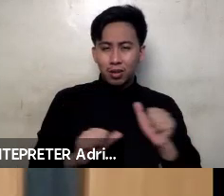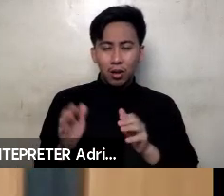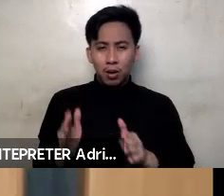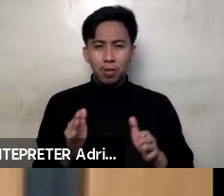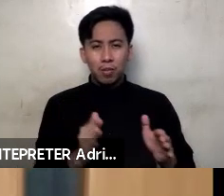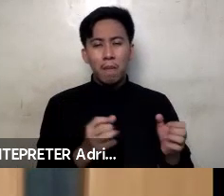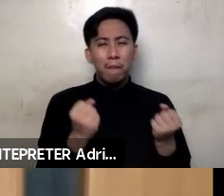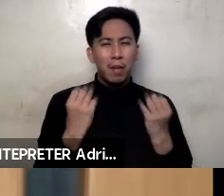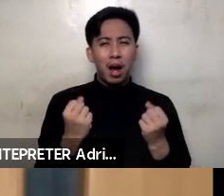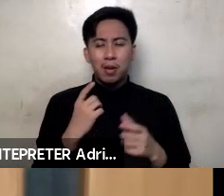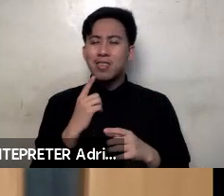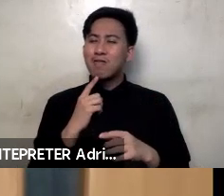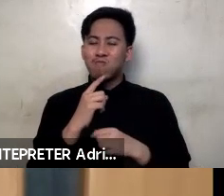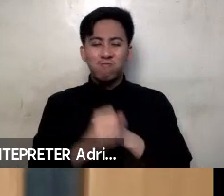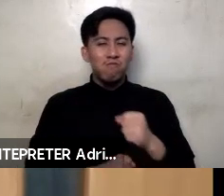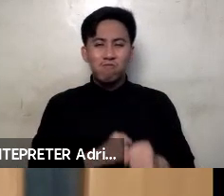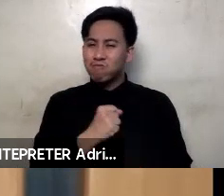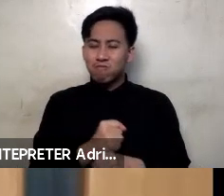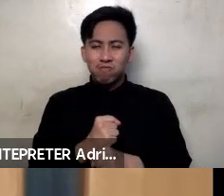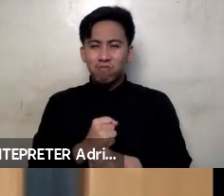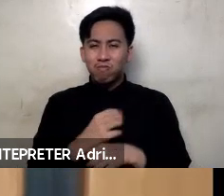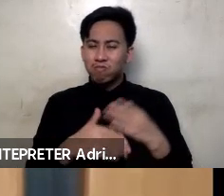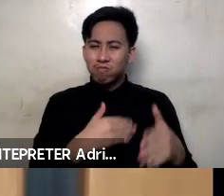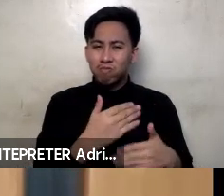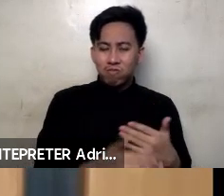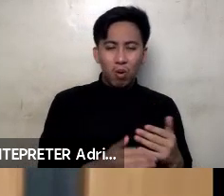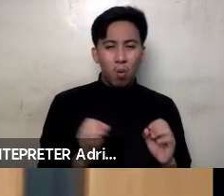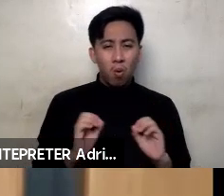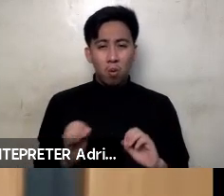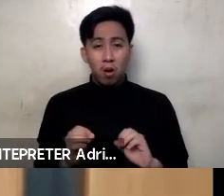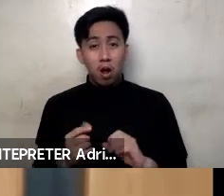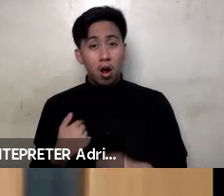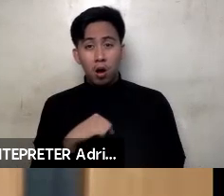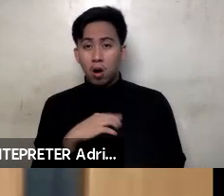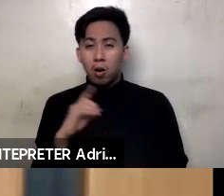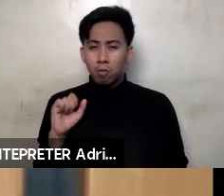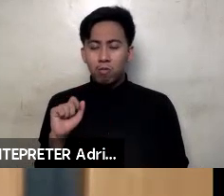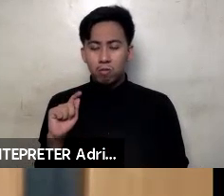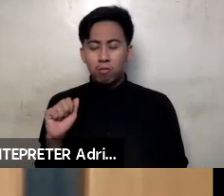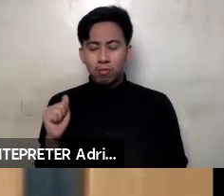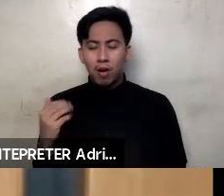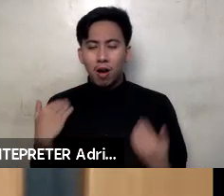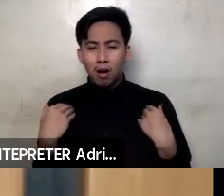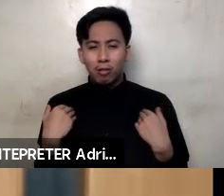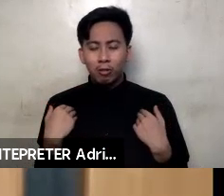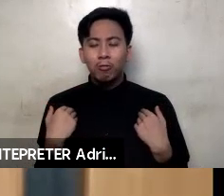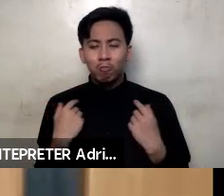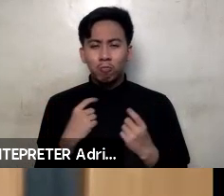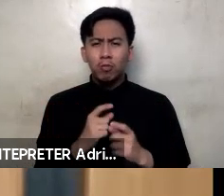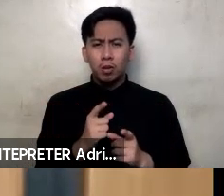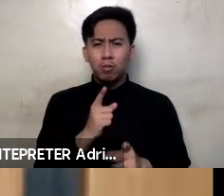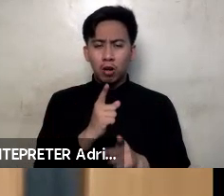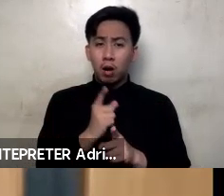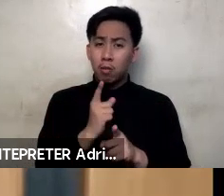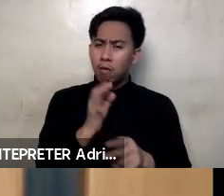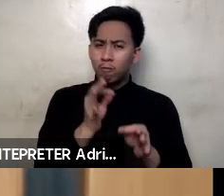ng maraming taon. Our data was not clearly tracked and validated. Previously,